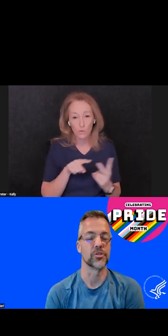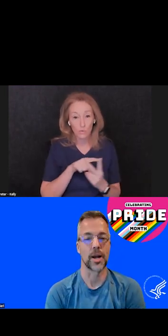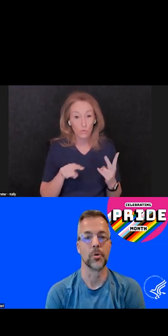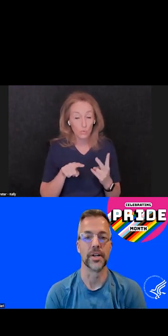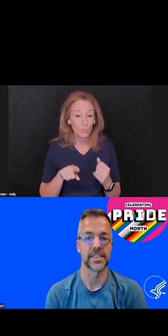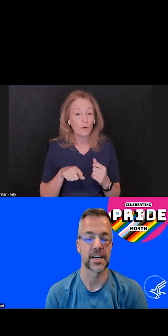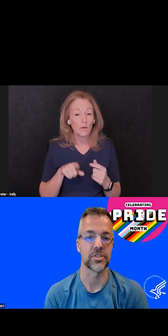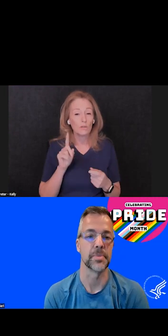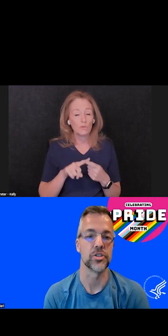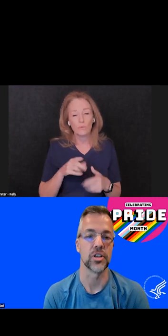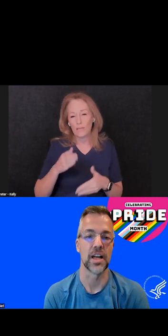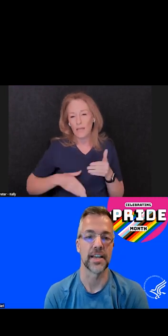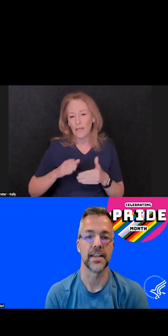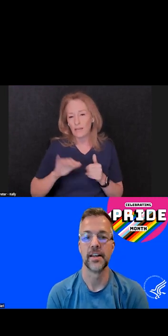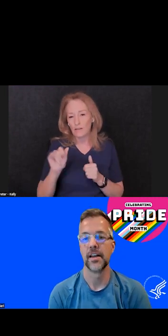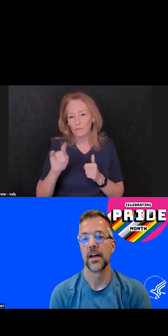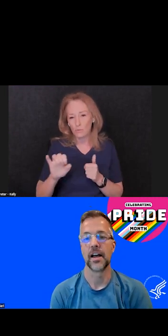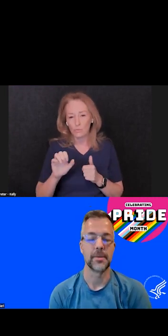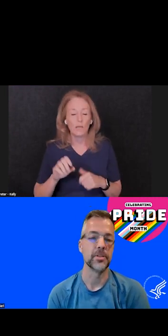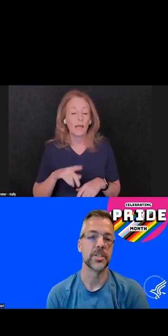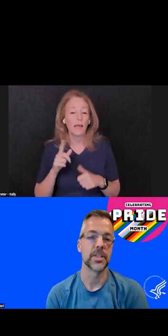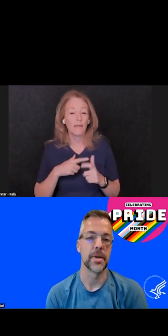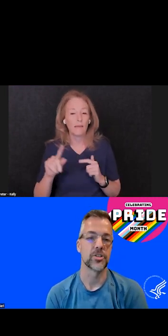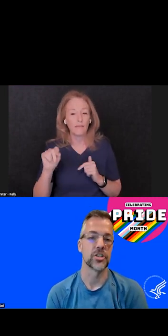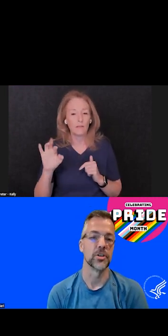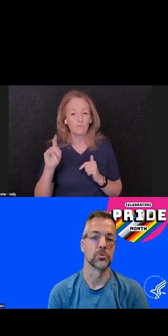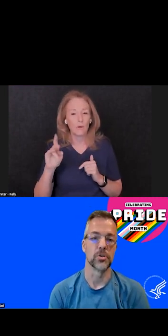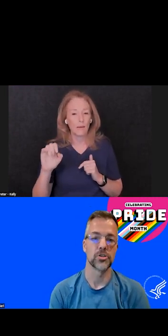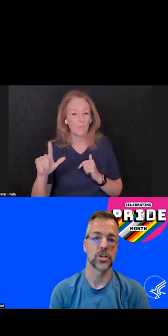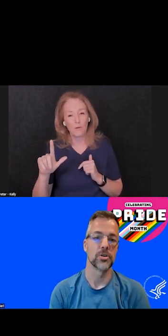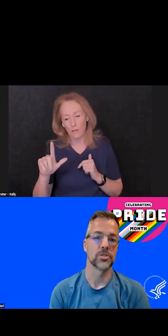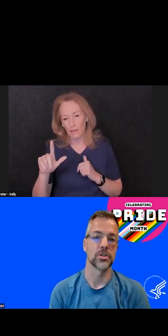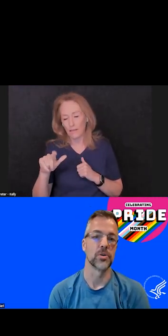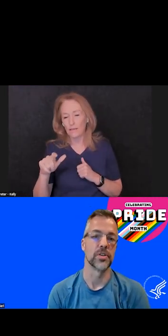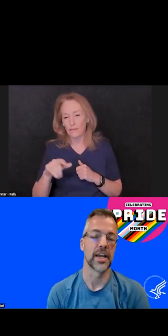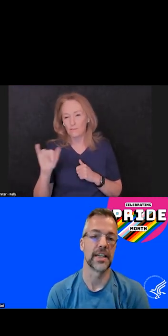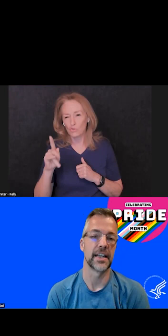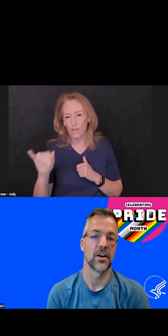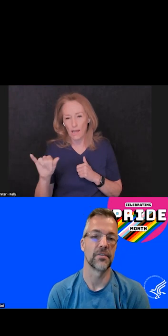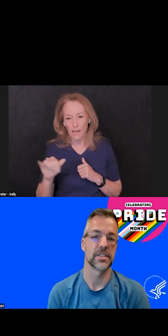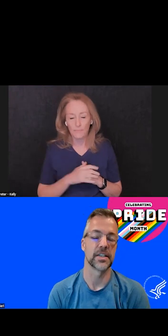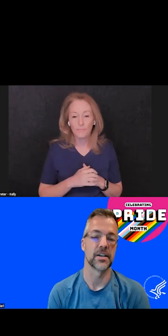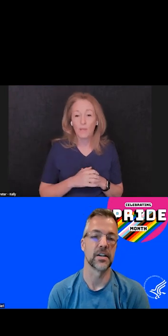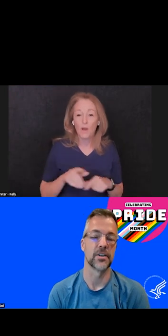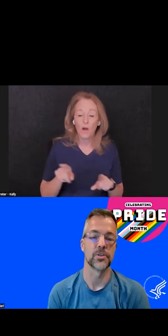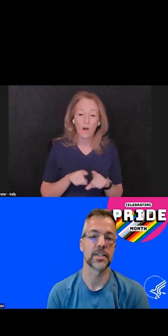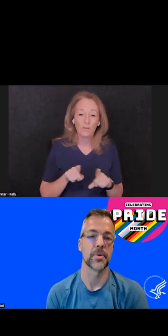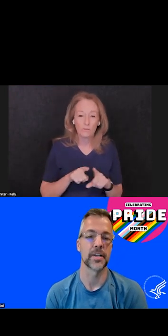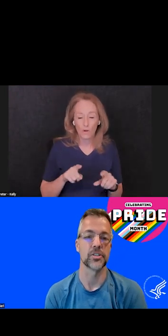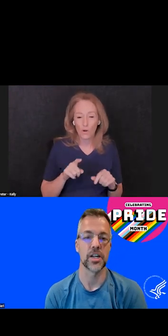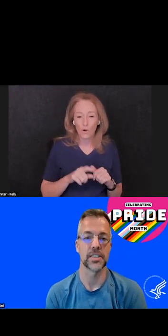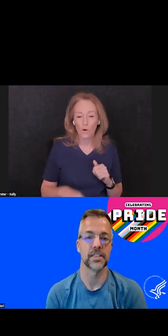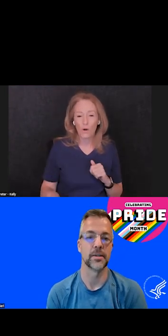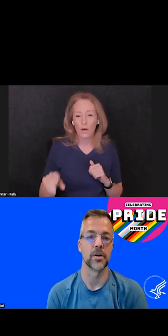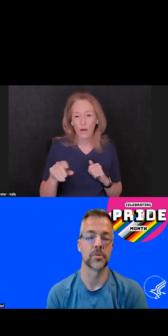then the tribal one is actually mid-July. Amy, you did mention the roadshow. So the 988 office and our director,